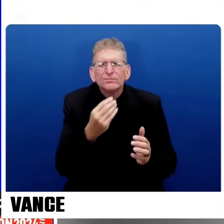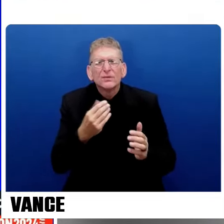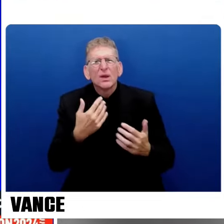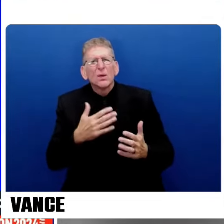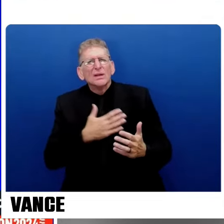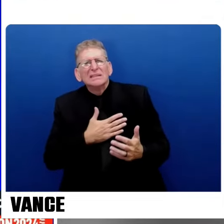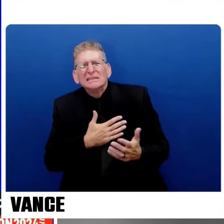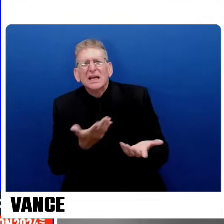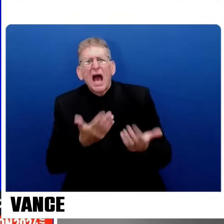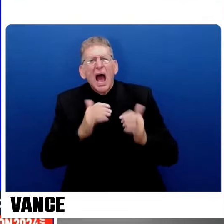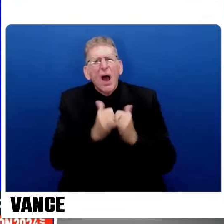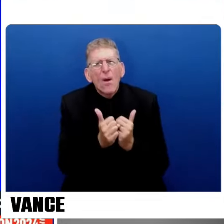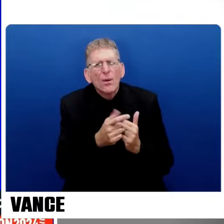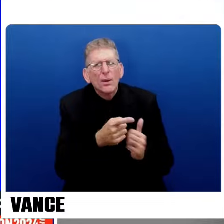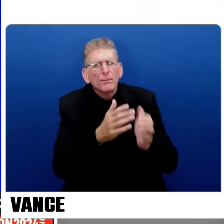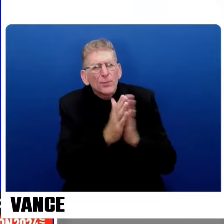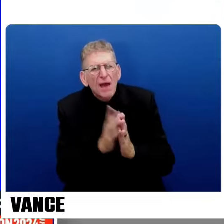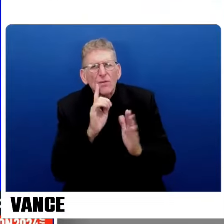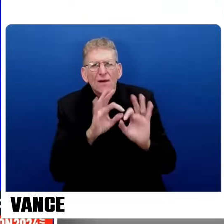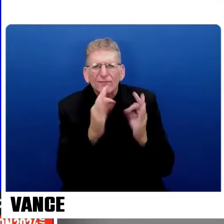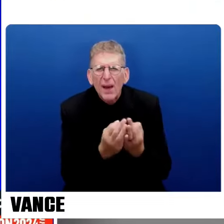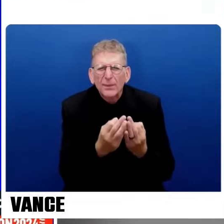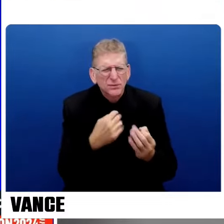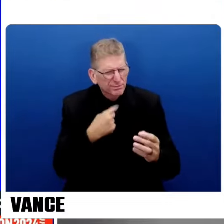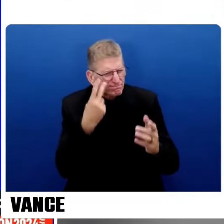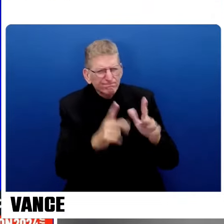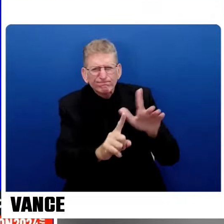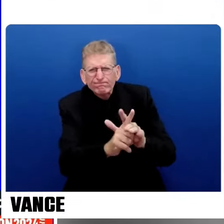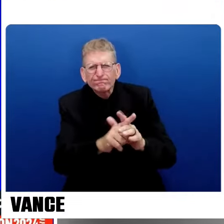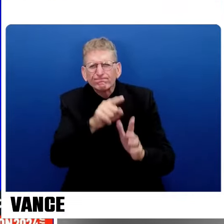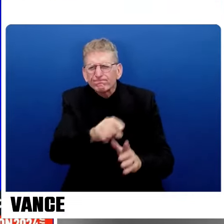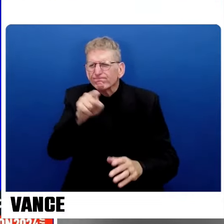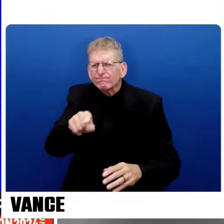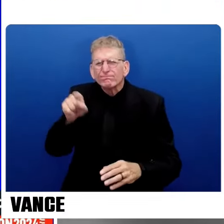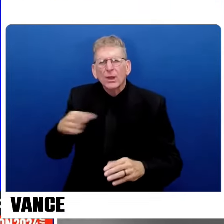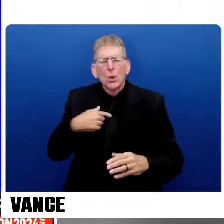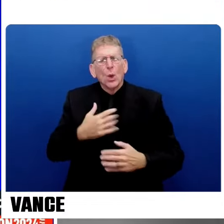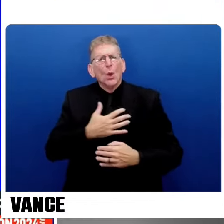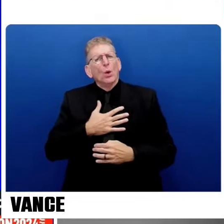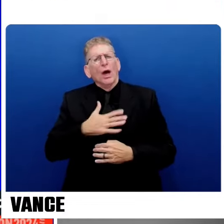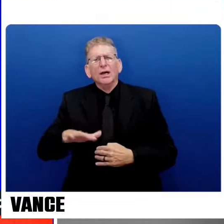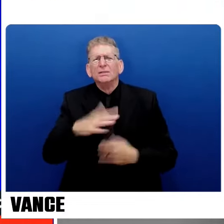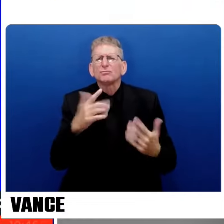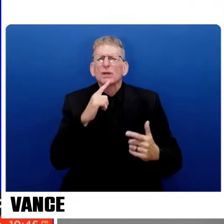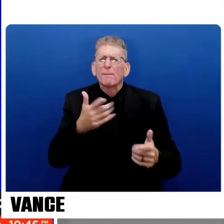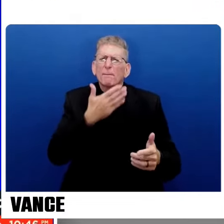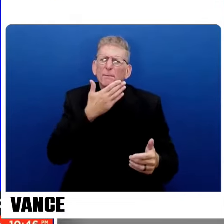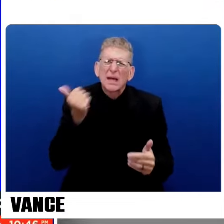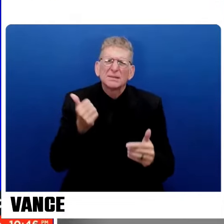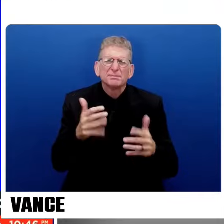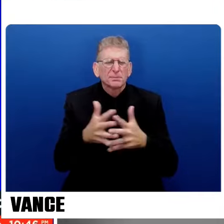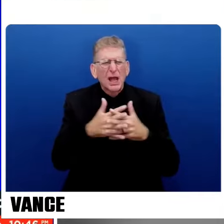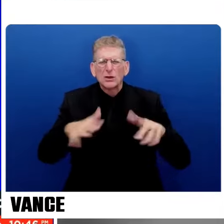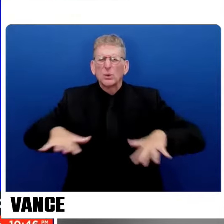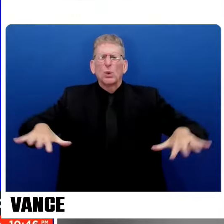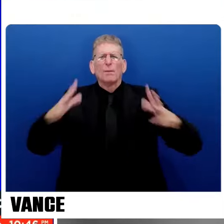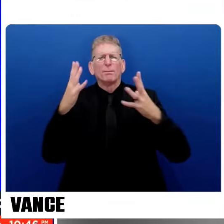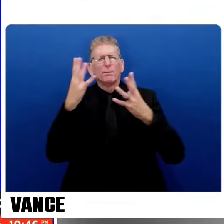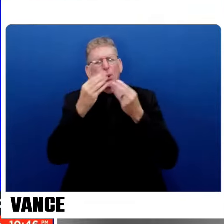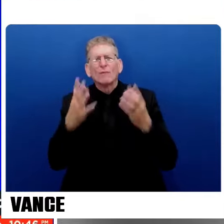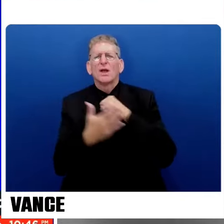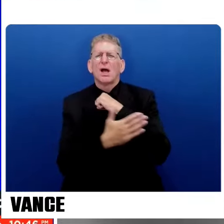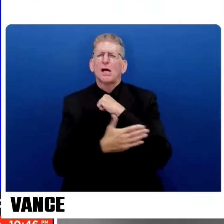has taught me is that we have the greatest country, the most beautiful country, the most incredible people anywhere in the world. But they're not